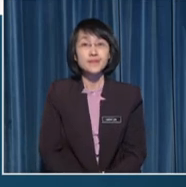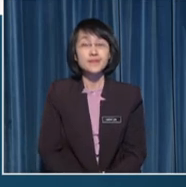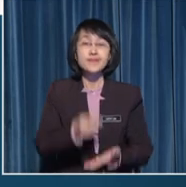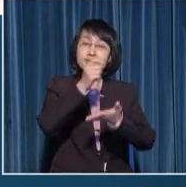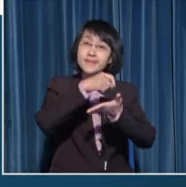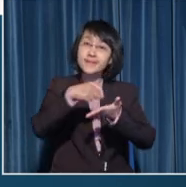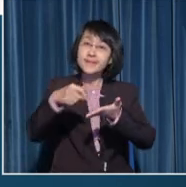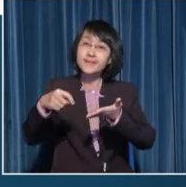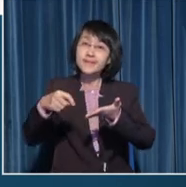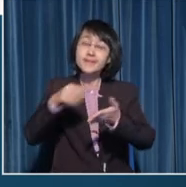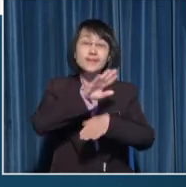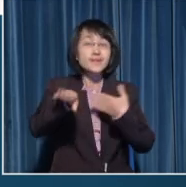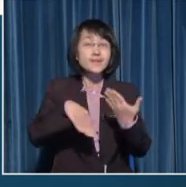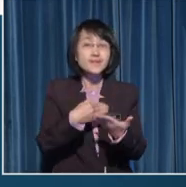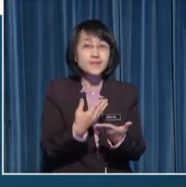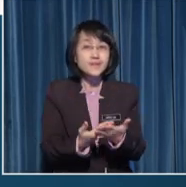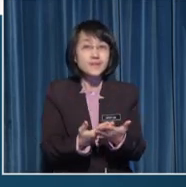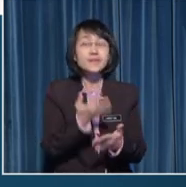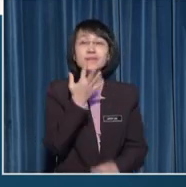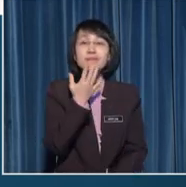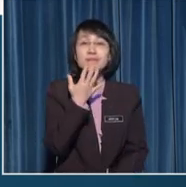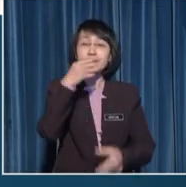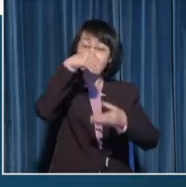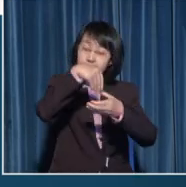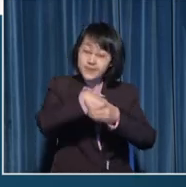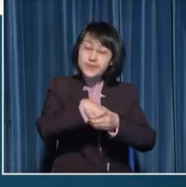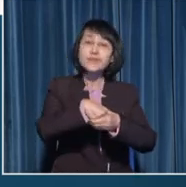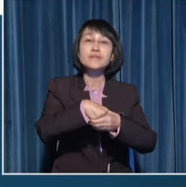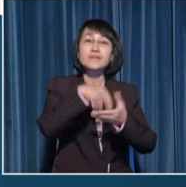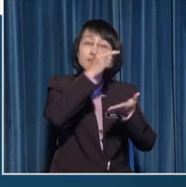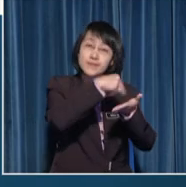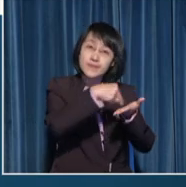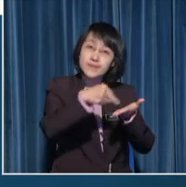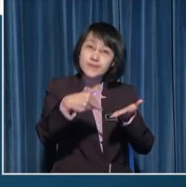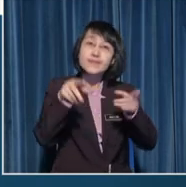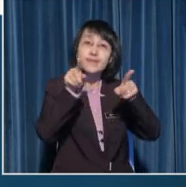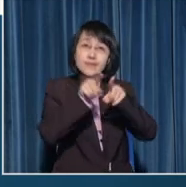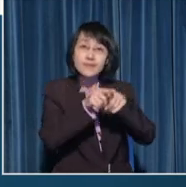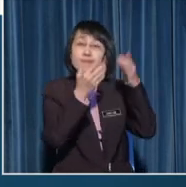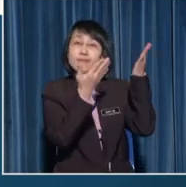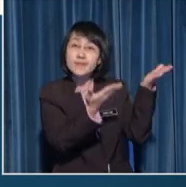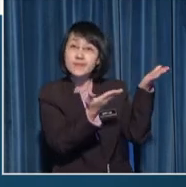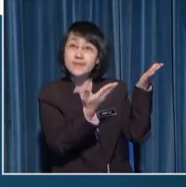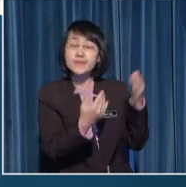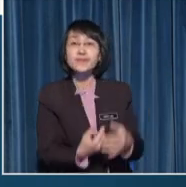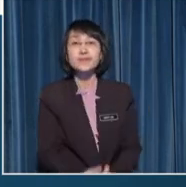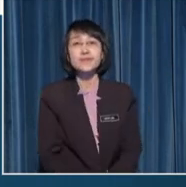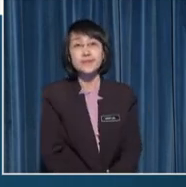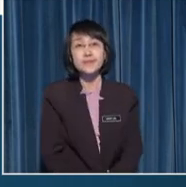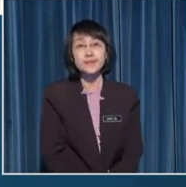Write down all the colors that appear in your notes like this.